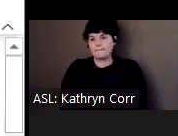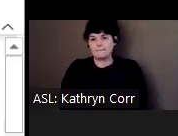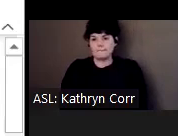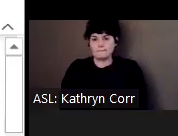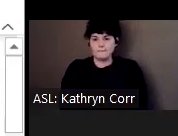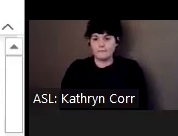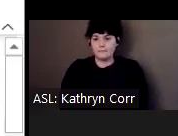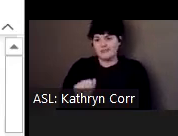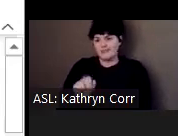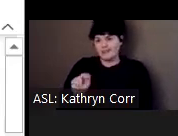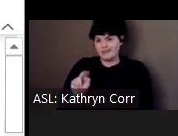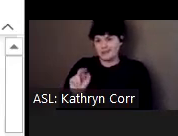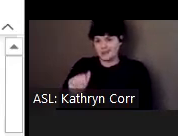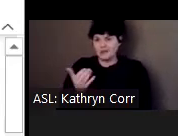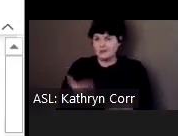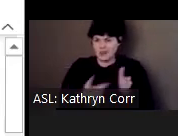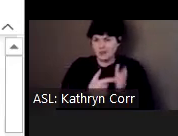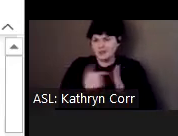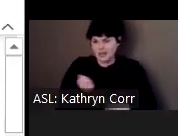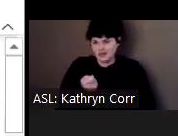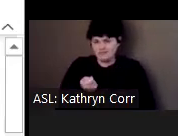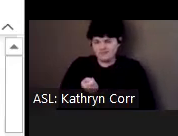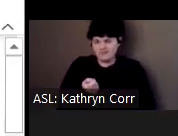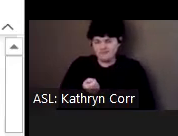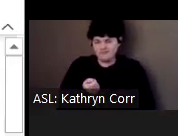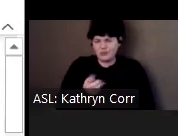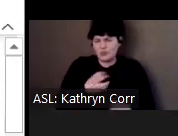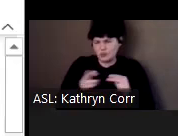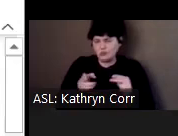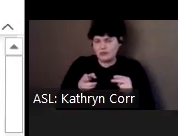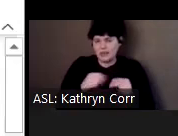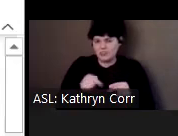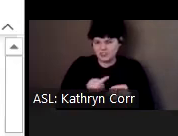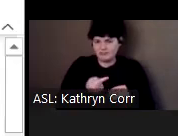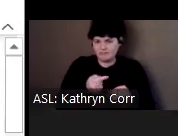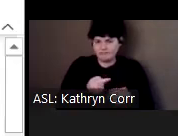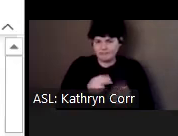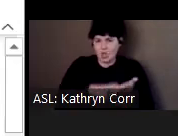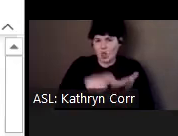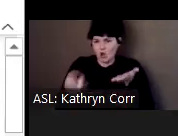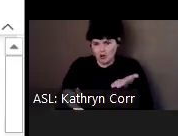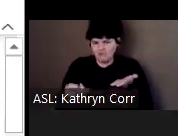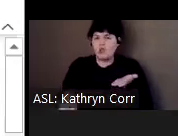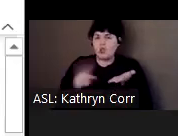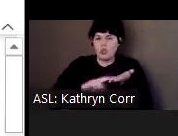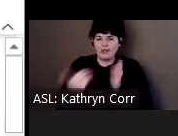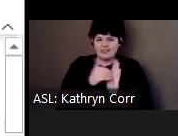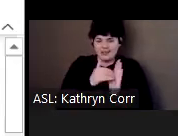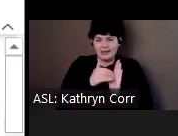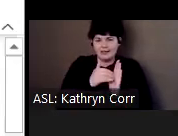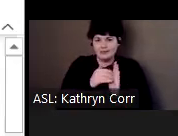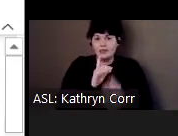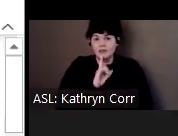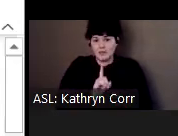Anna, you may want to take just a few seconds to log off and log back in and just make sure that you enable the computer to use